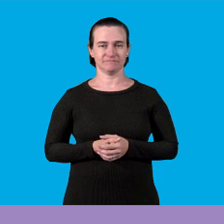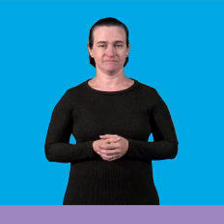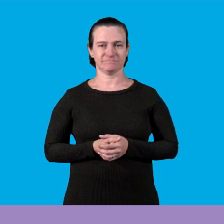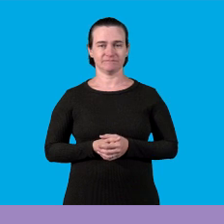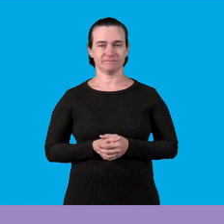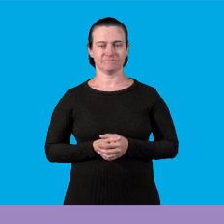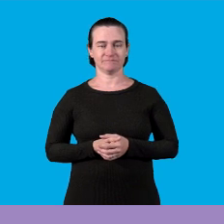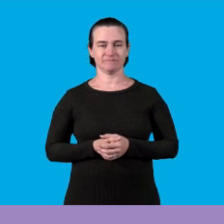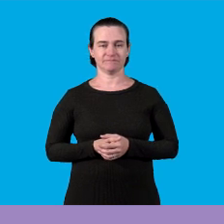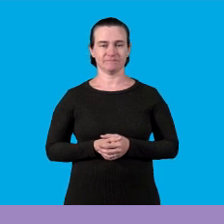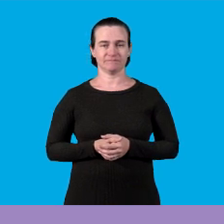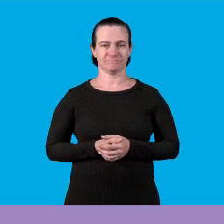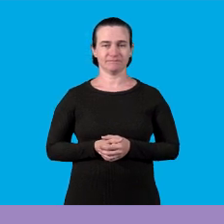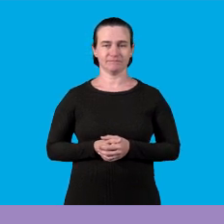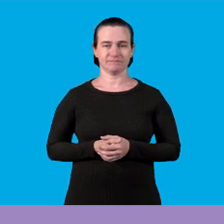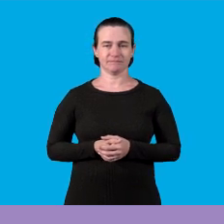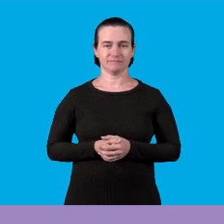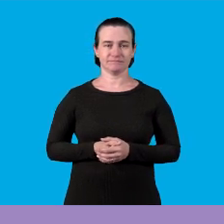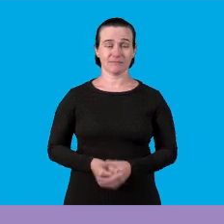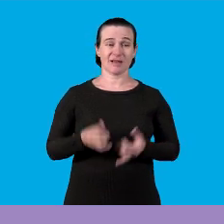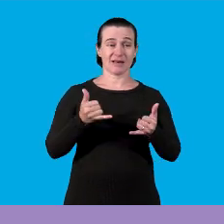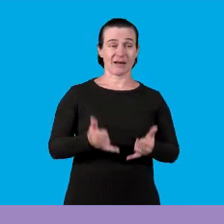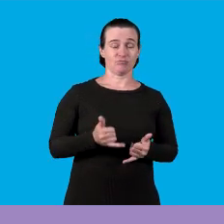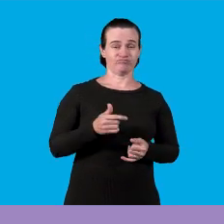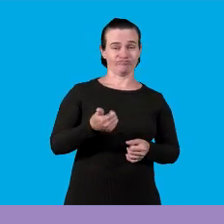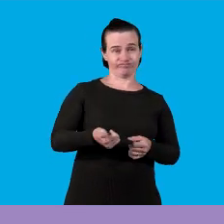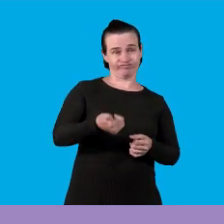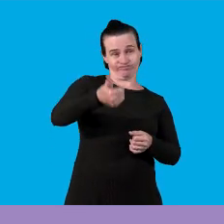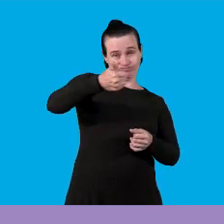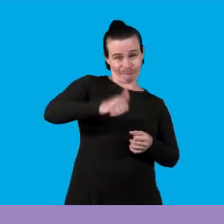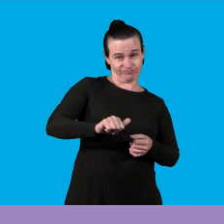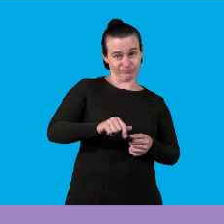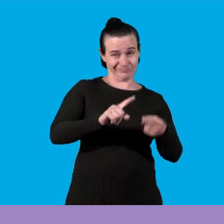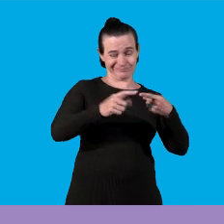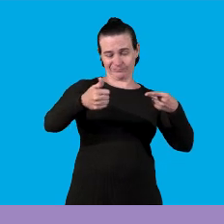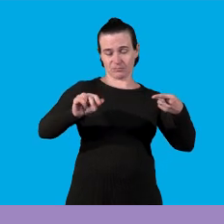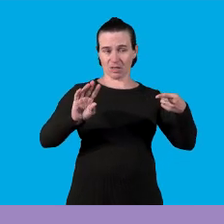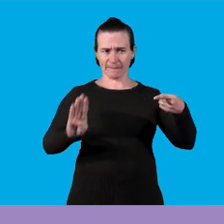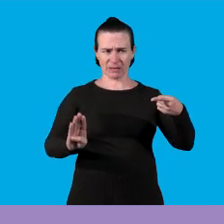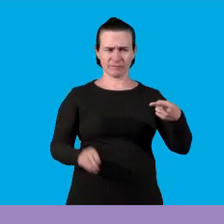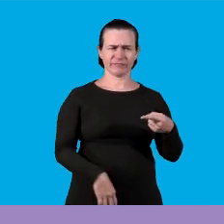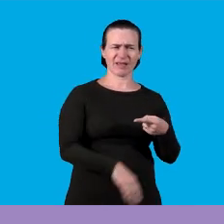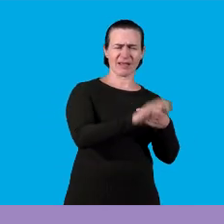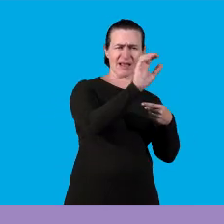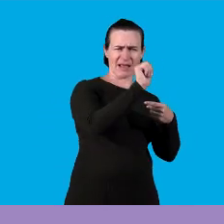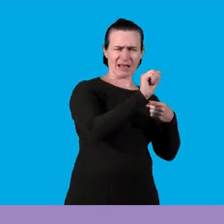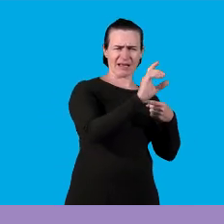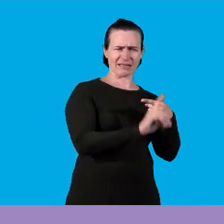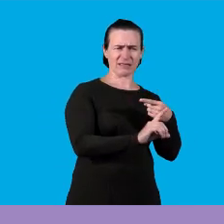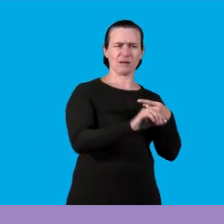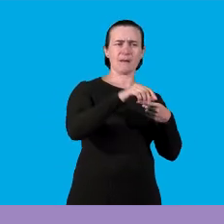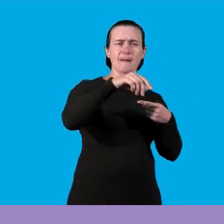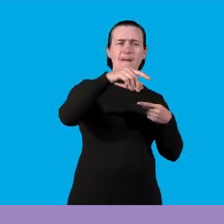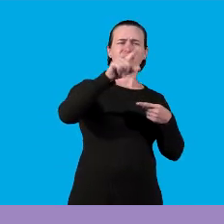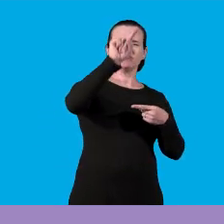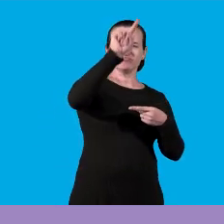degrees. All right. Now the next question, is AD perpendicular to BC? What do we